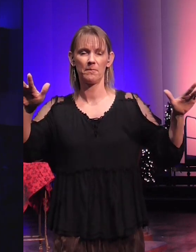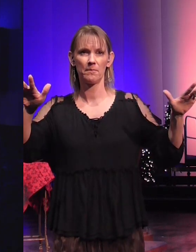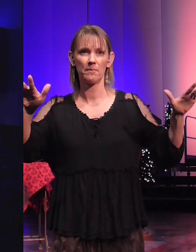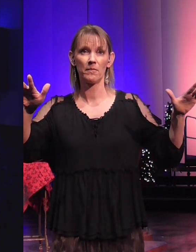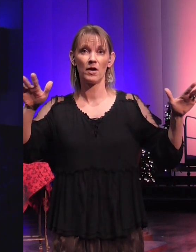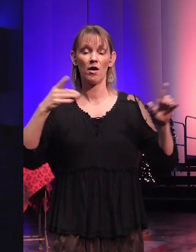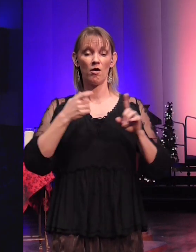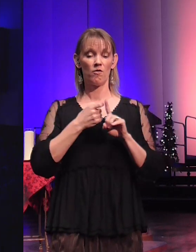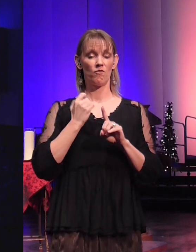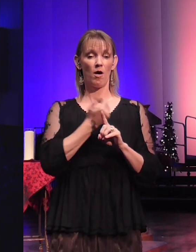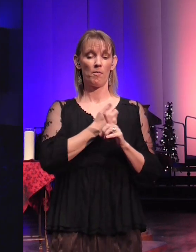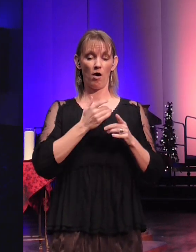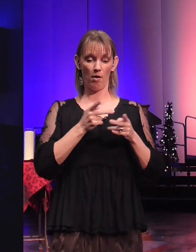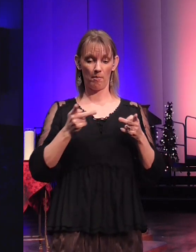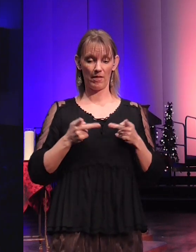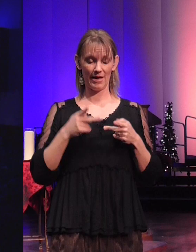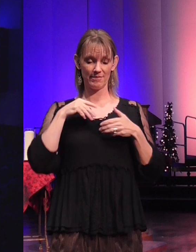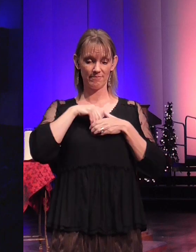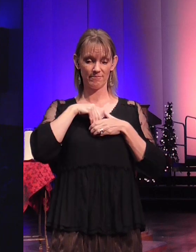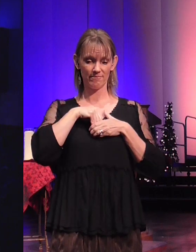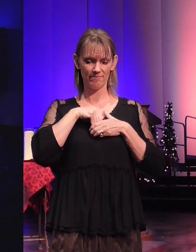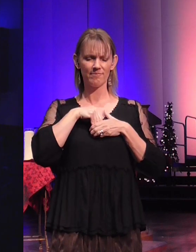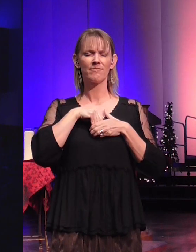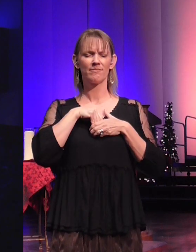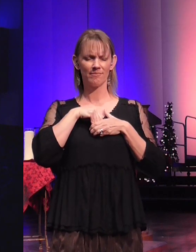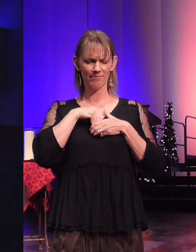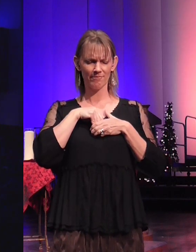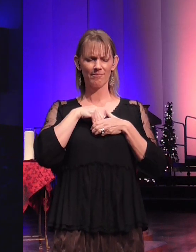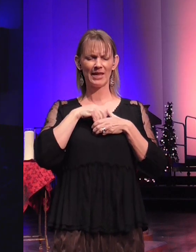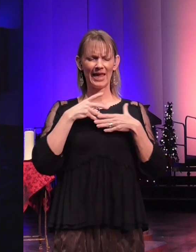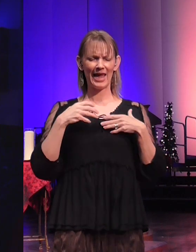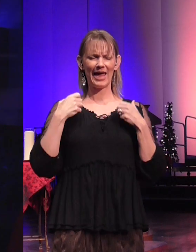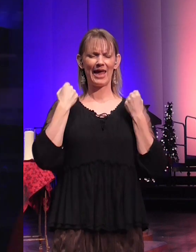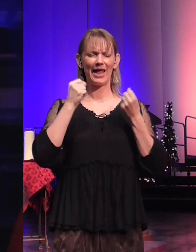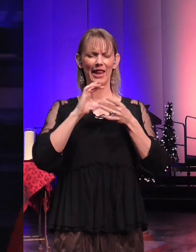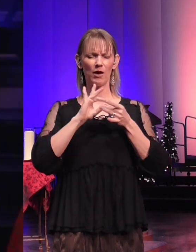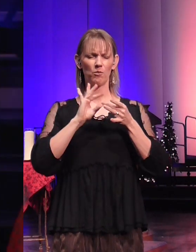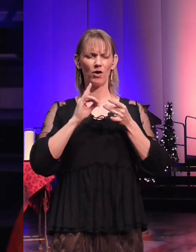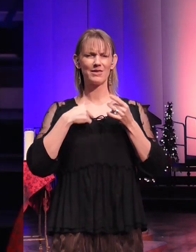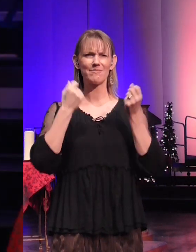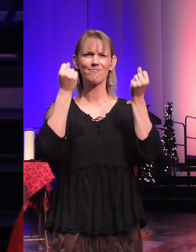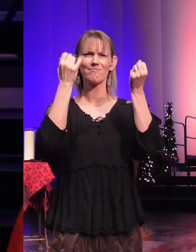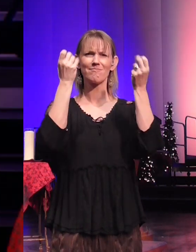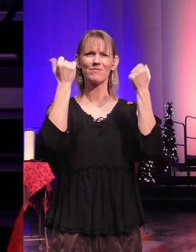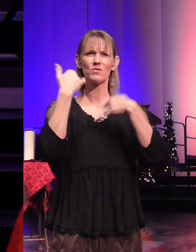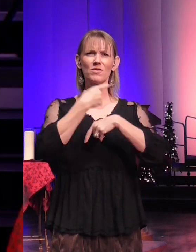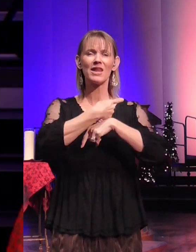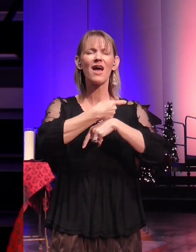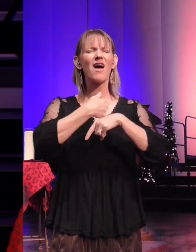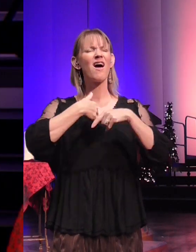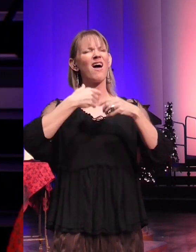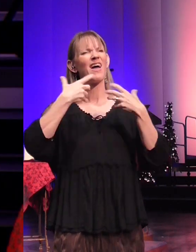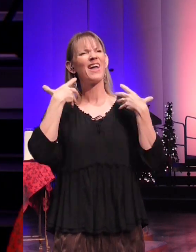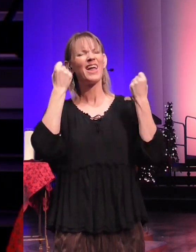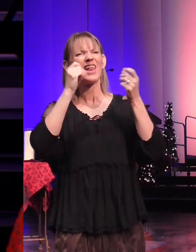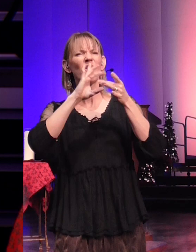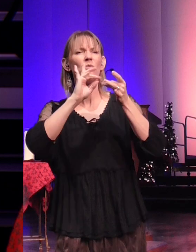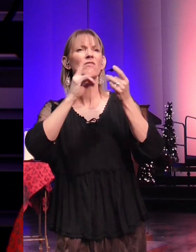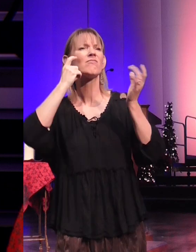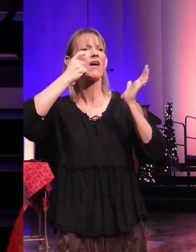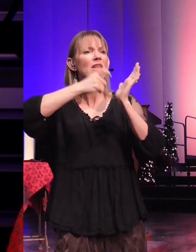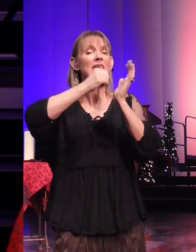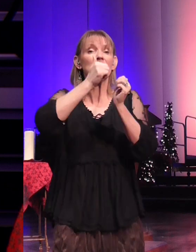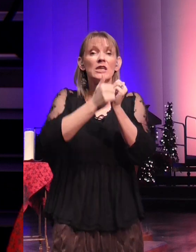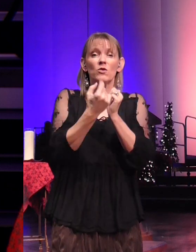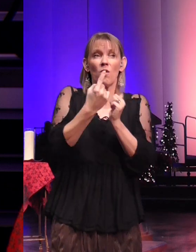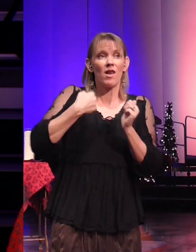So from that place within, I speak these healing words this day. I speak the healing words recognizing that each